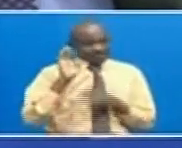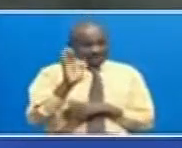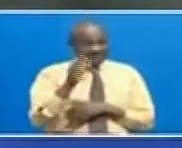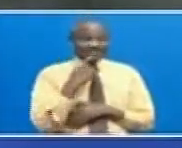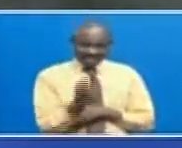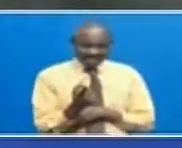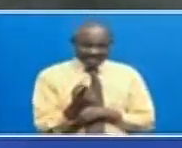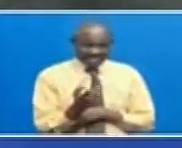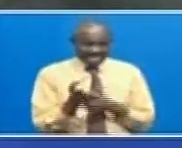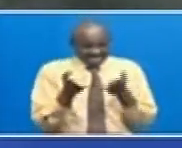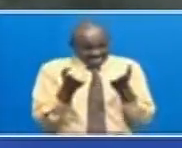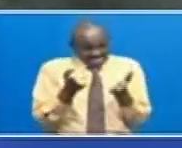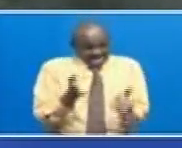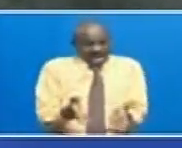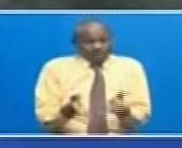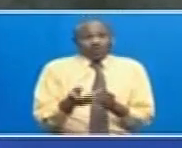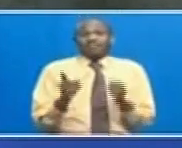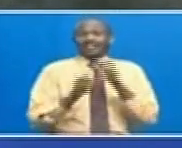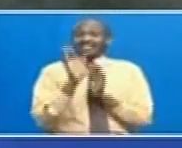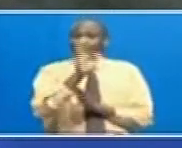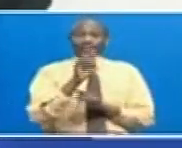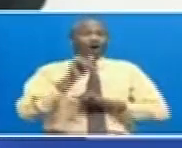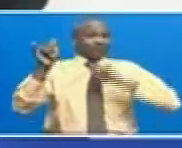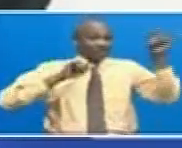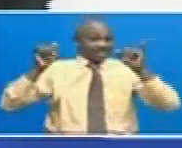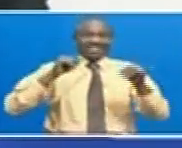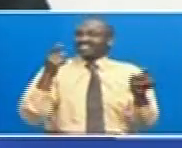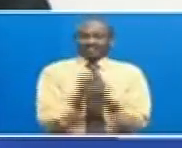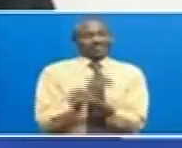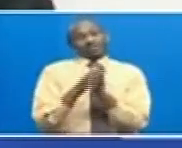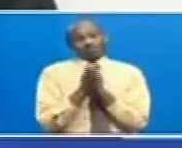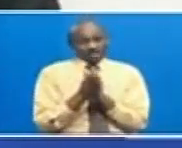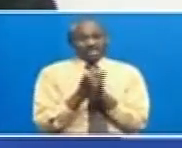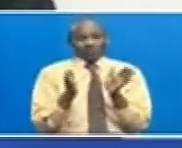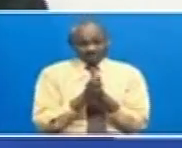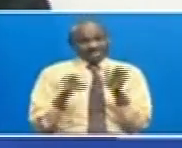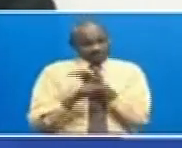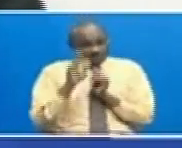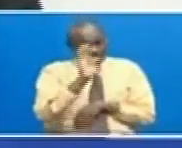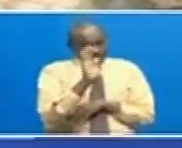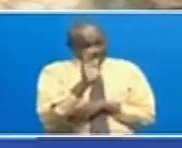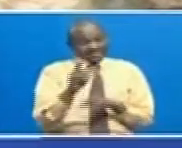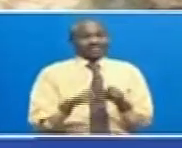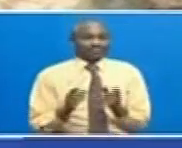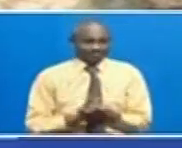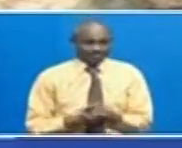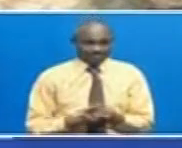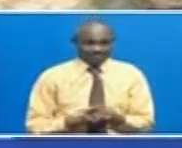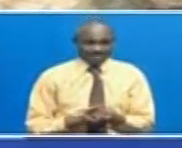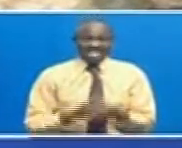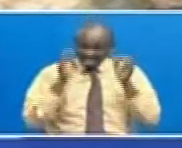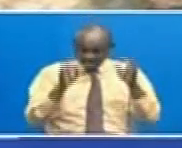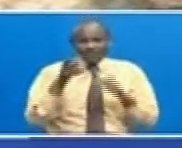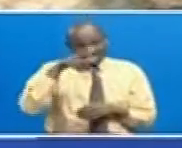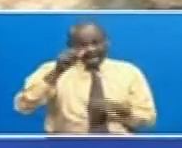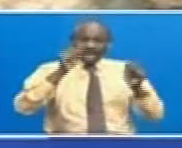tofauti kabisa na ile ngoma anayocheza waziri wake wa mambo ya nje Amina Mohammed sawa na katibu wake katika wizara hiyo. If a deal was signed, if there